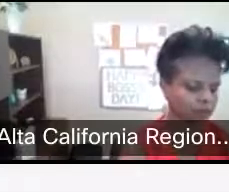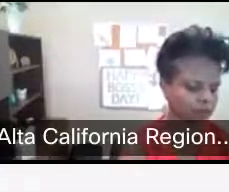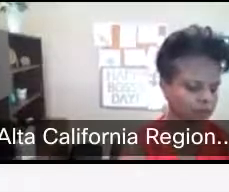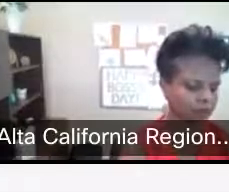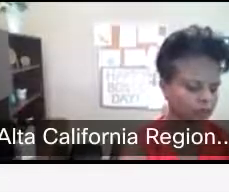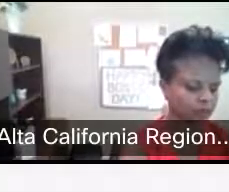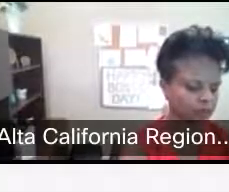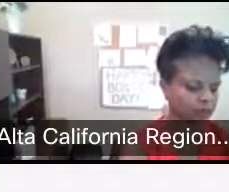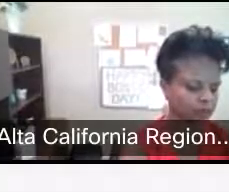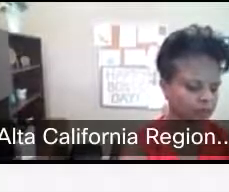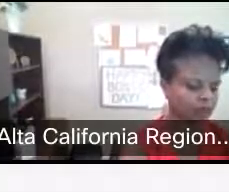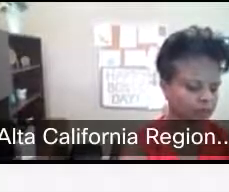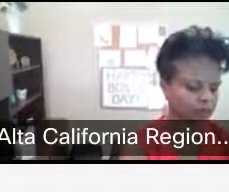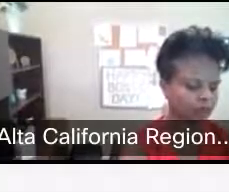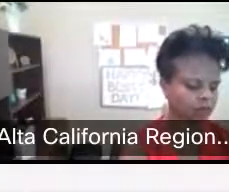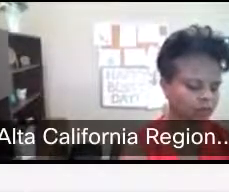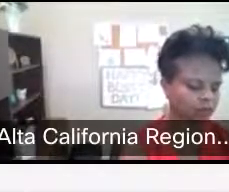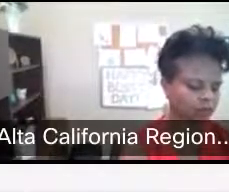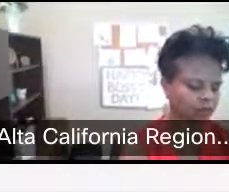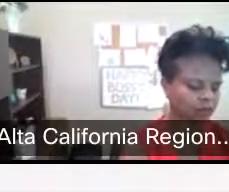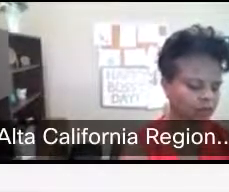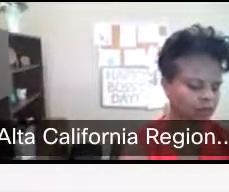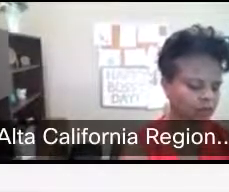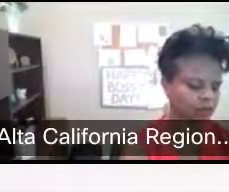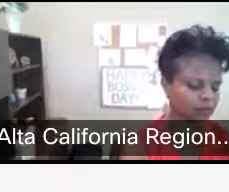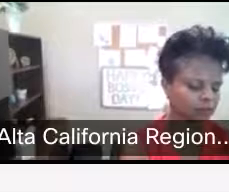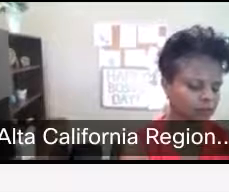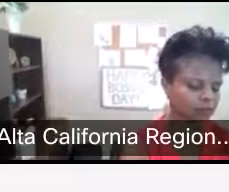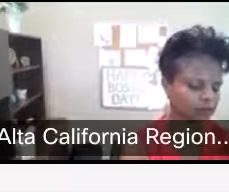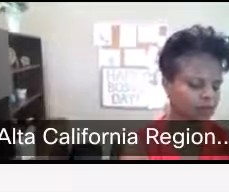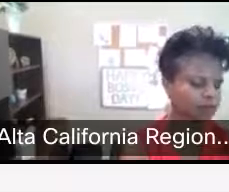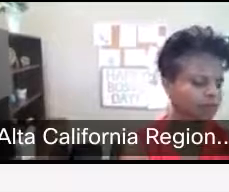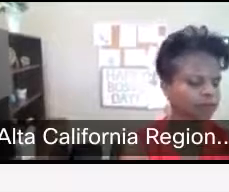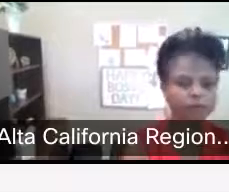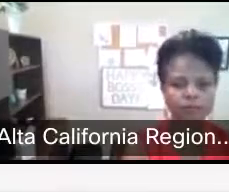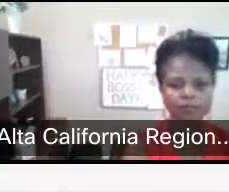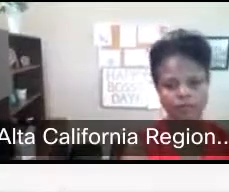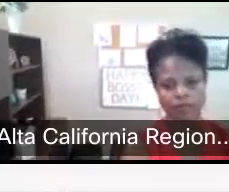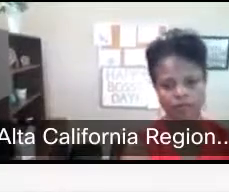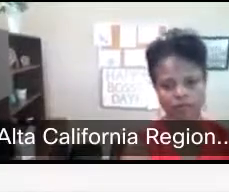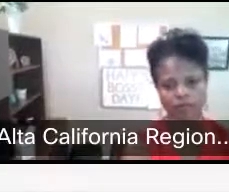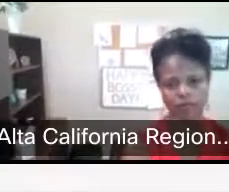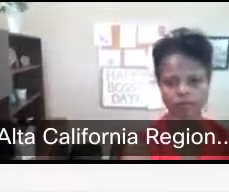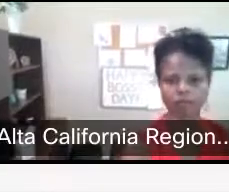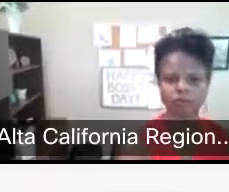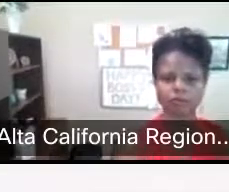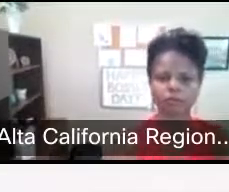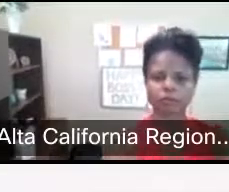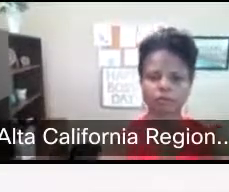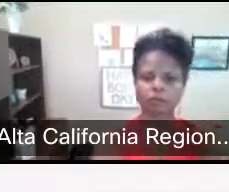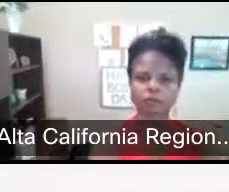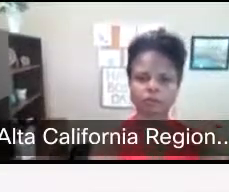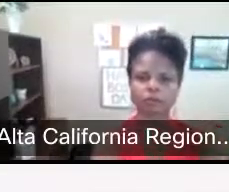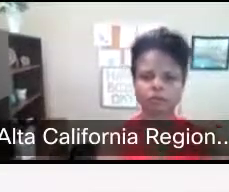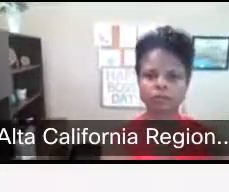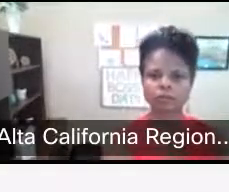us when it looks at tracking these medications errors and types. So we are going to be operationalizing this. Jordan Eller, who has joined us, our